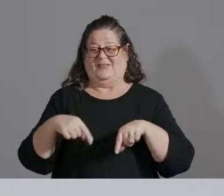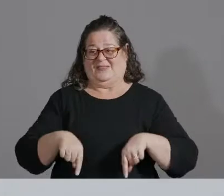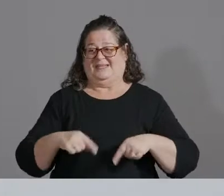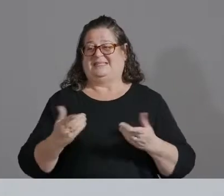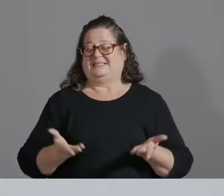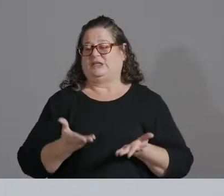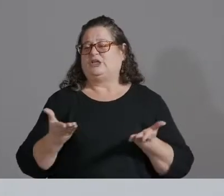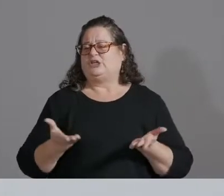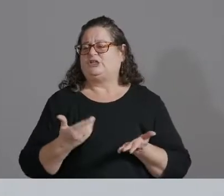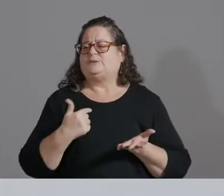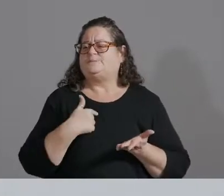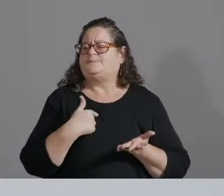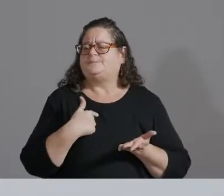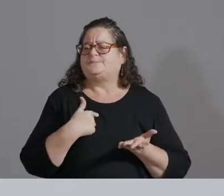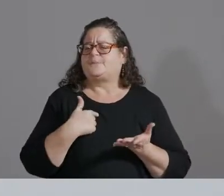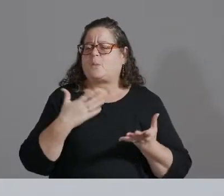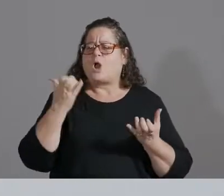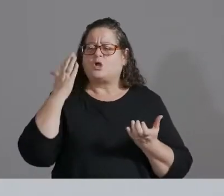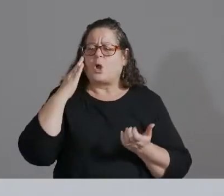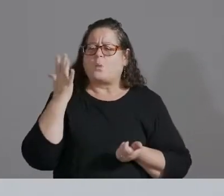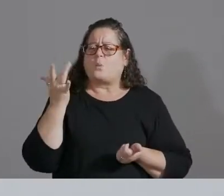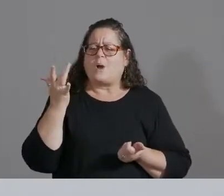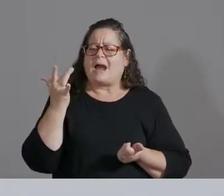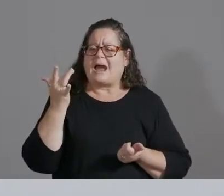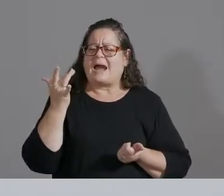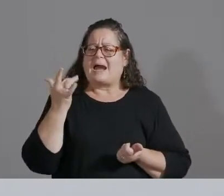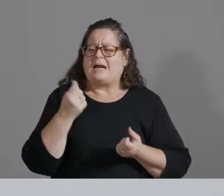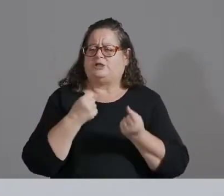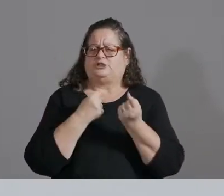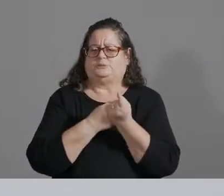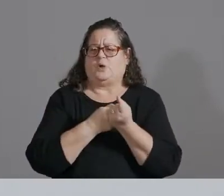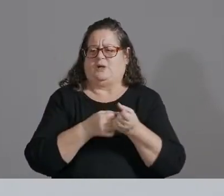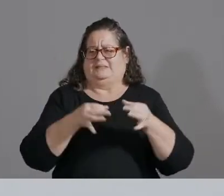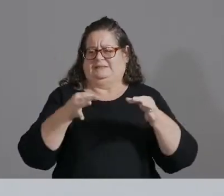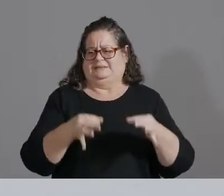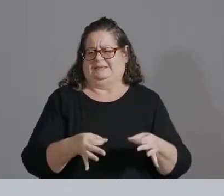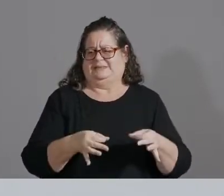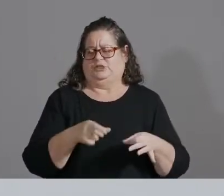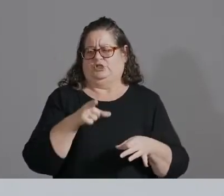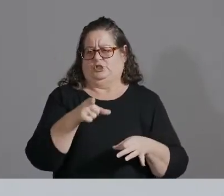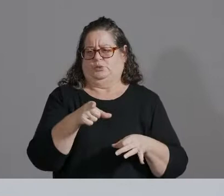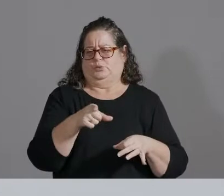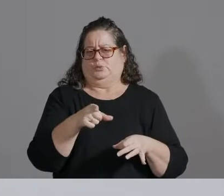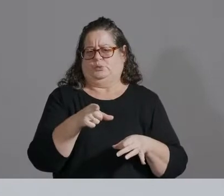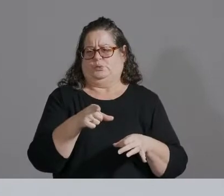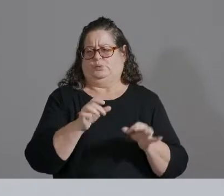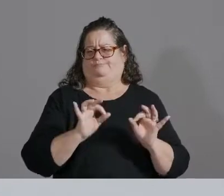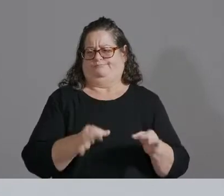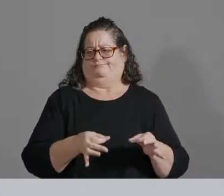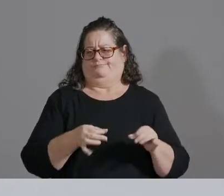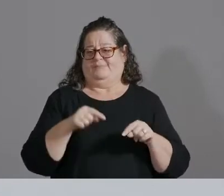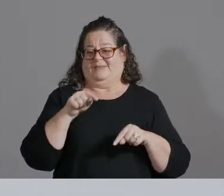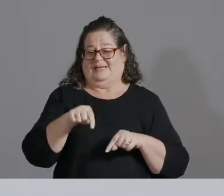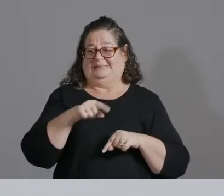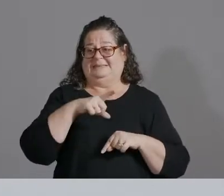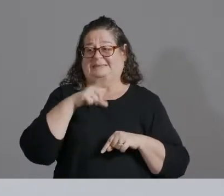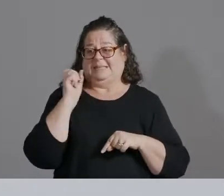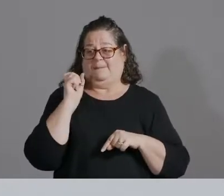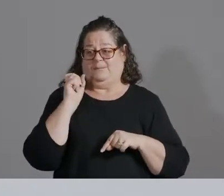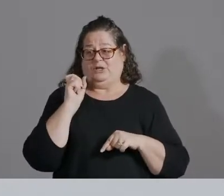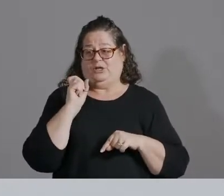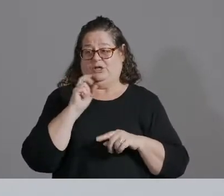do you still stand by your decisions that you've made? Over the summer, you did the report in the CDC about